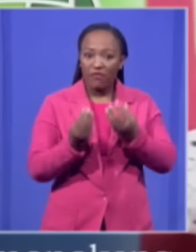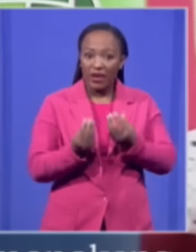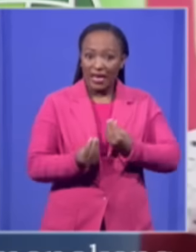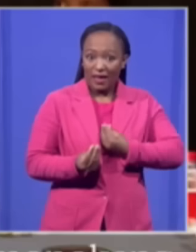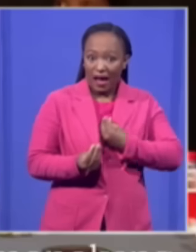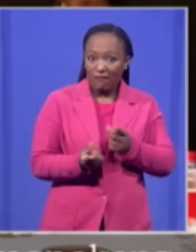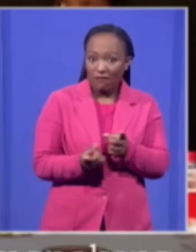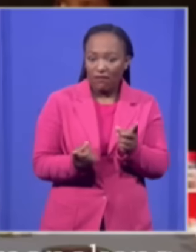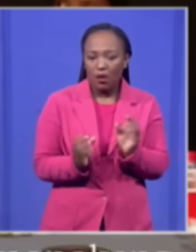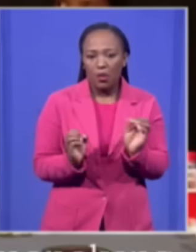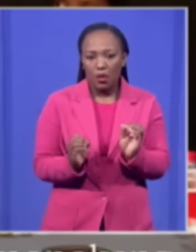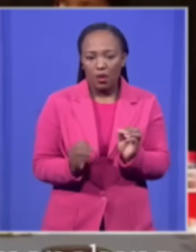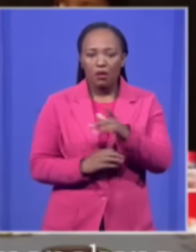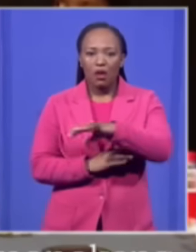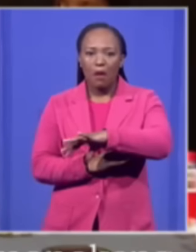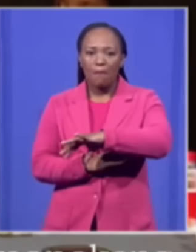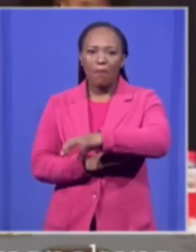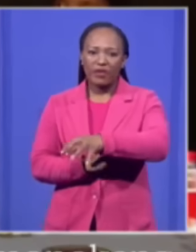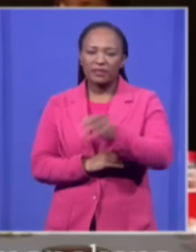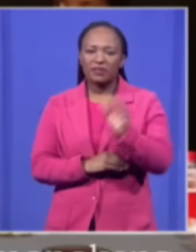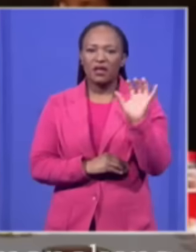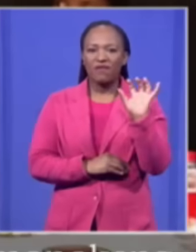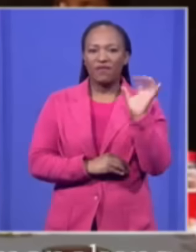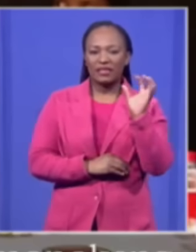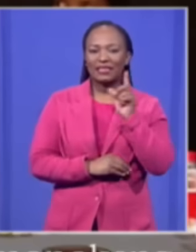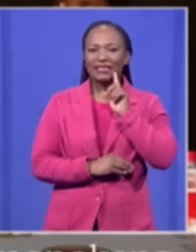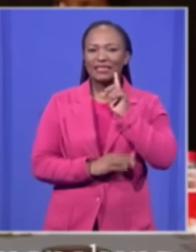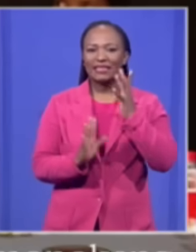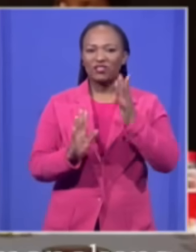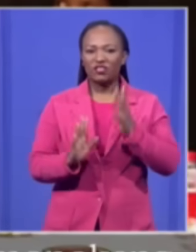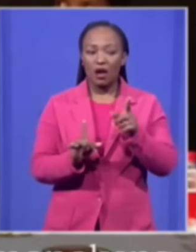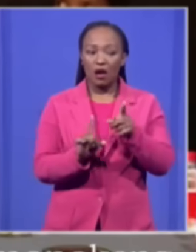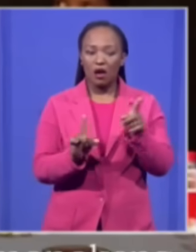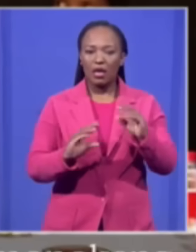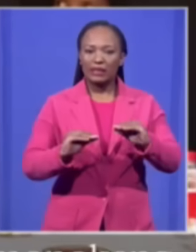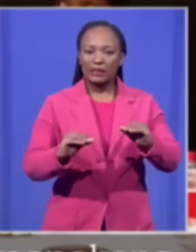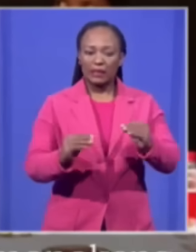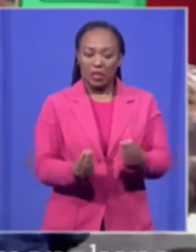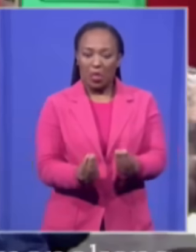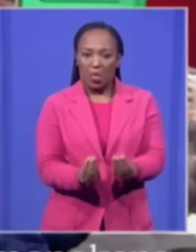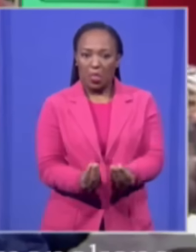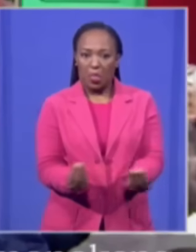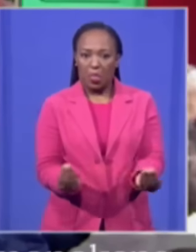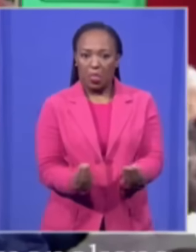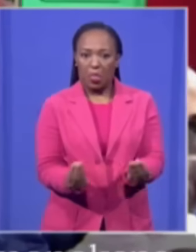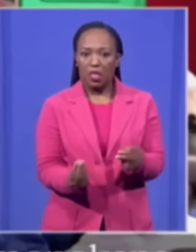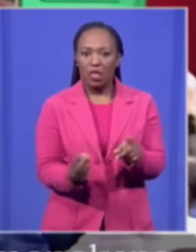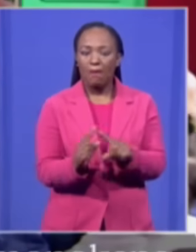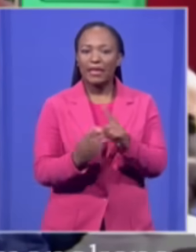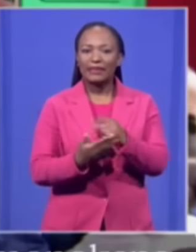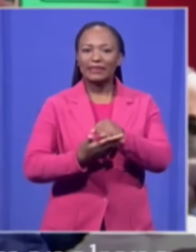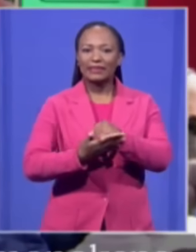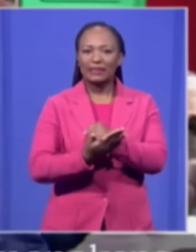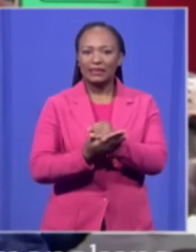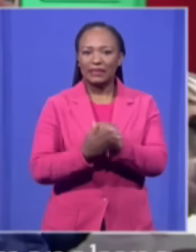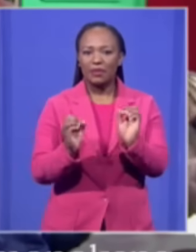dilemong. Provinceng ya Freistata hona le matitjhere a rutang bana ba banyane a sa ngodiswang le lefapha a